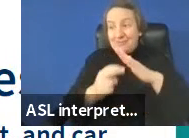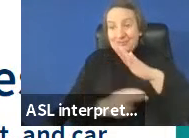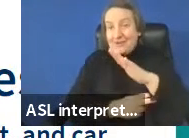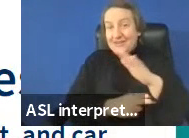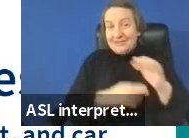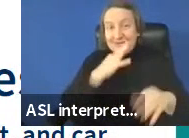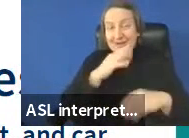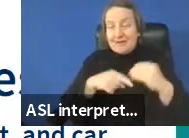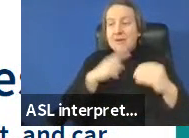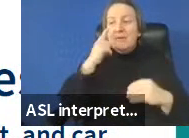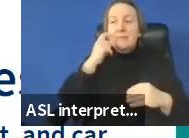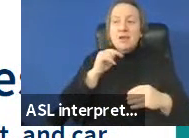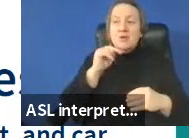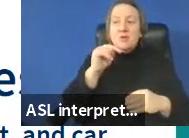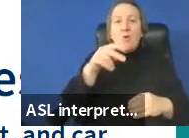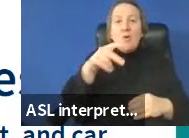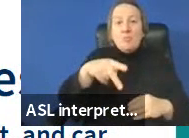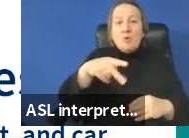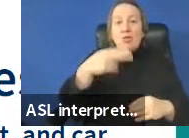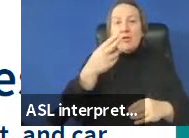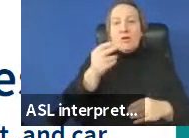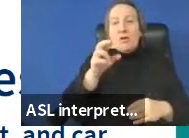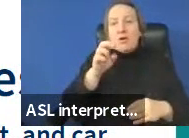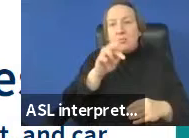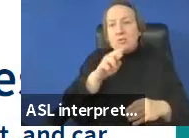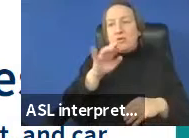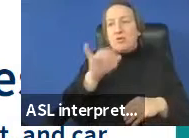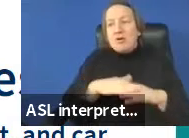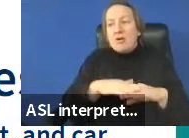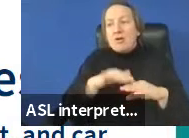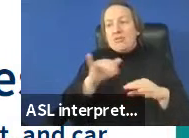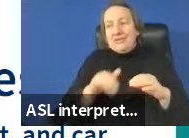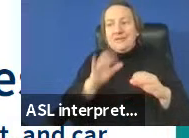it's because of North Portland Harbor that's shown on this graphic.